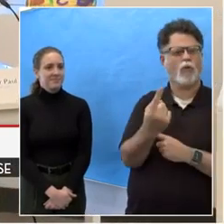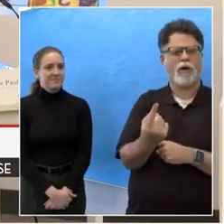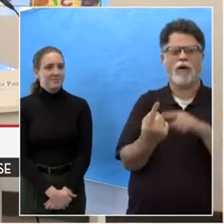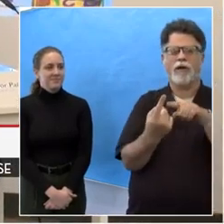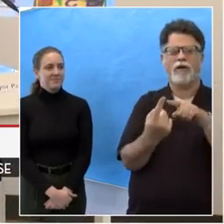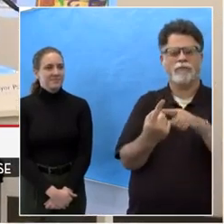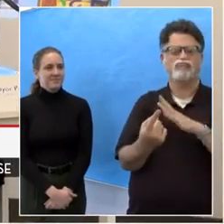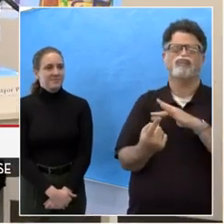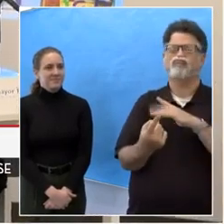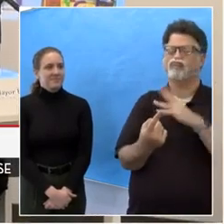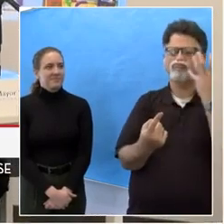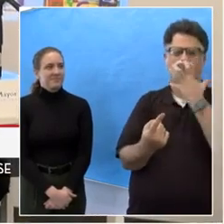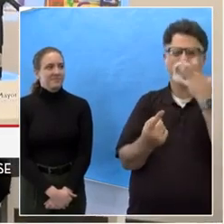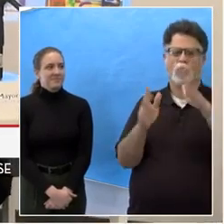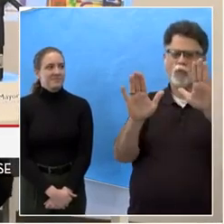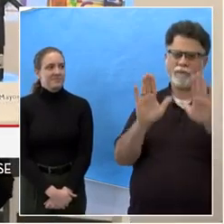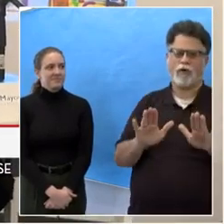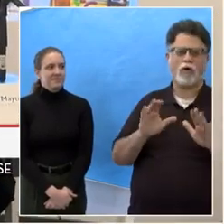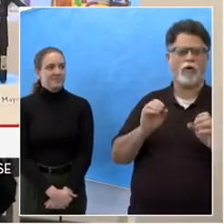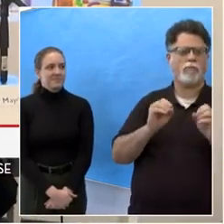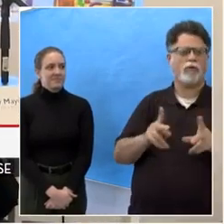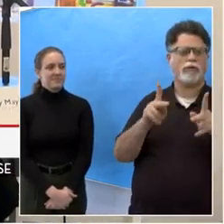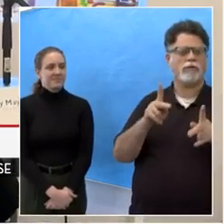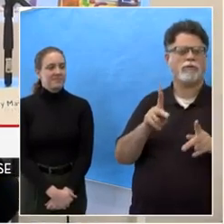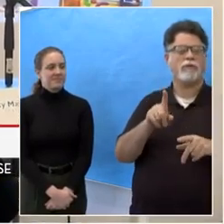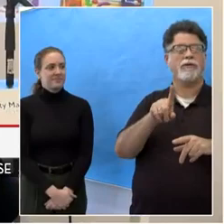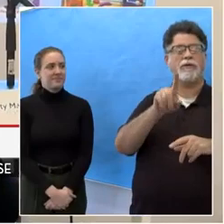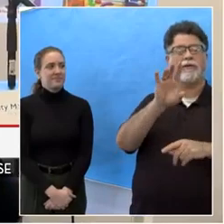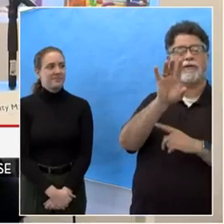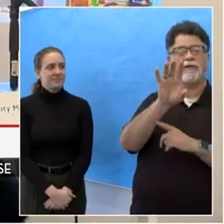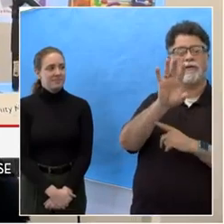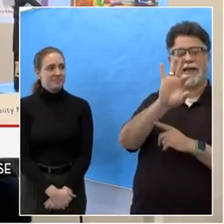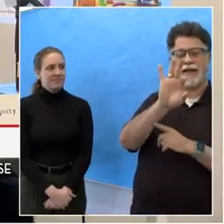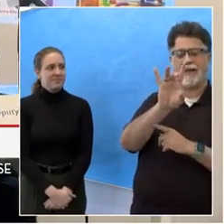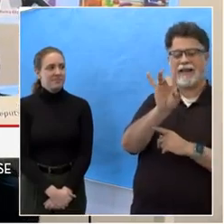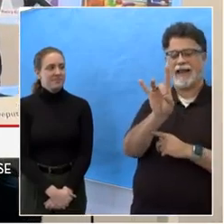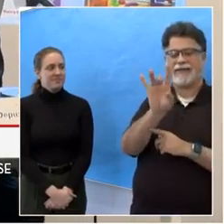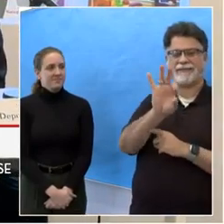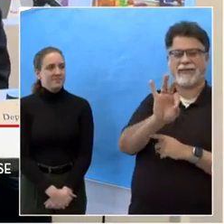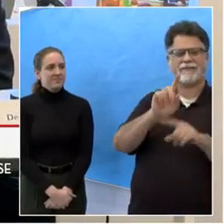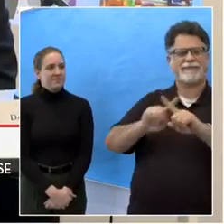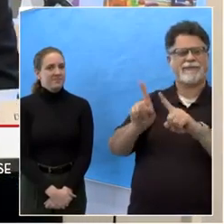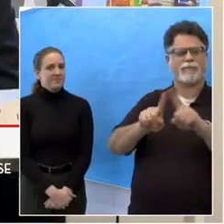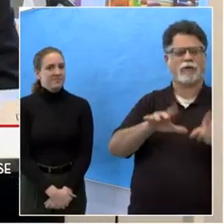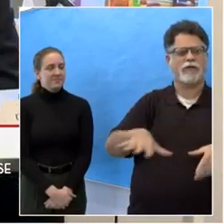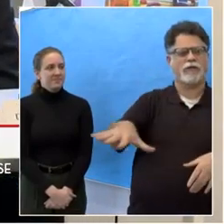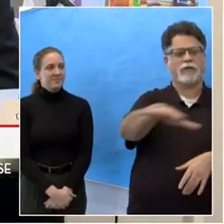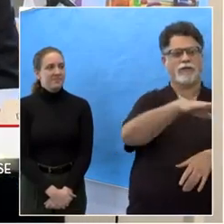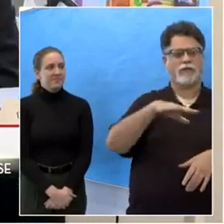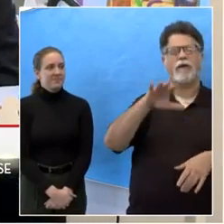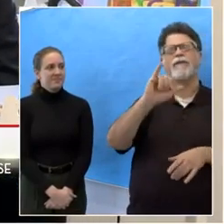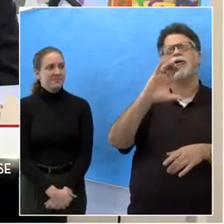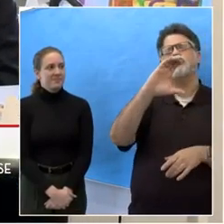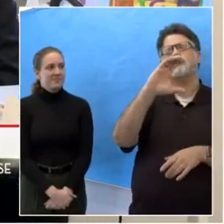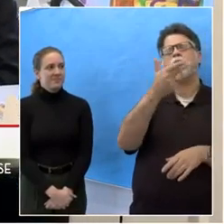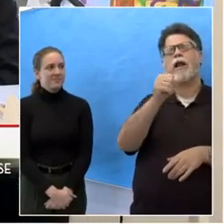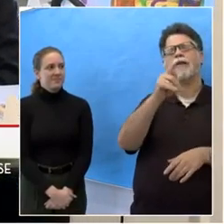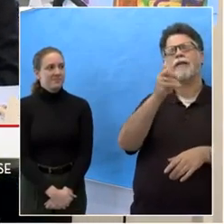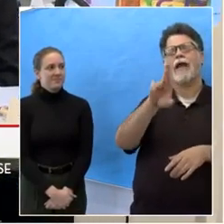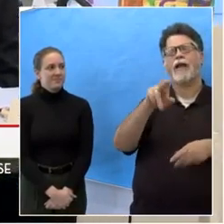local education agencies that are charter schools, which in effect means we have 69 school districts in addition to our